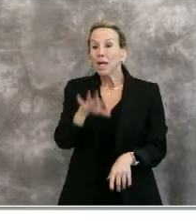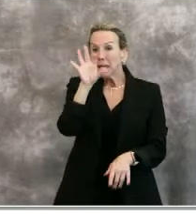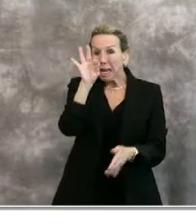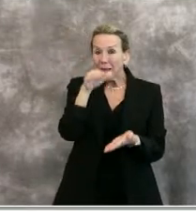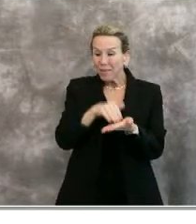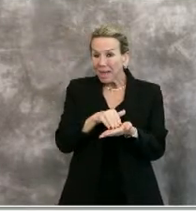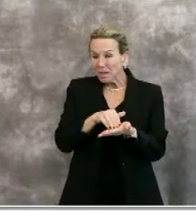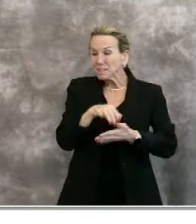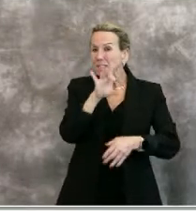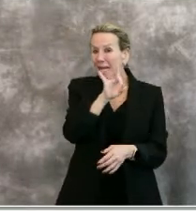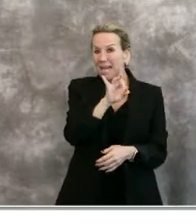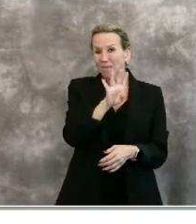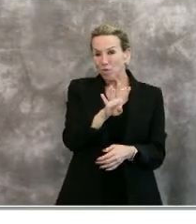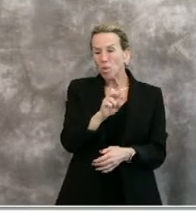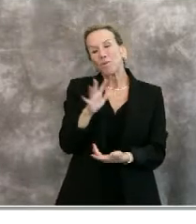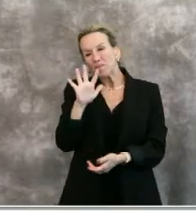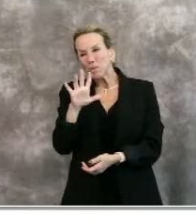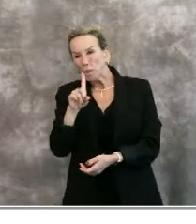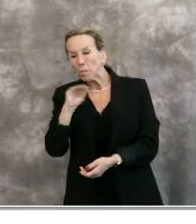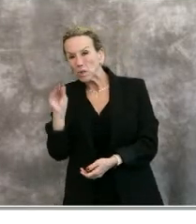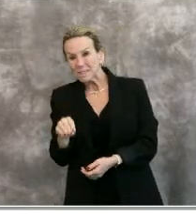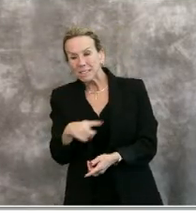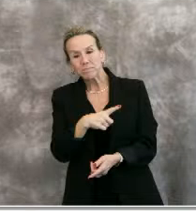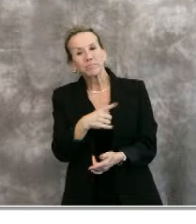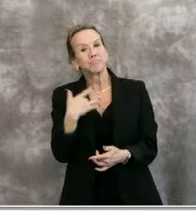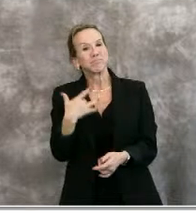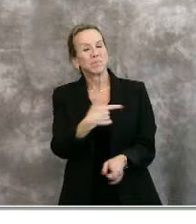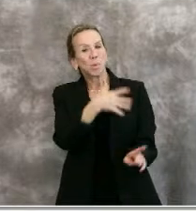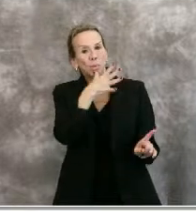9,084 or 51% of our total cases are female,